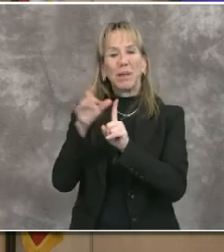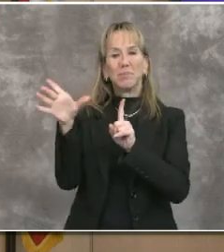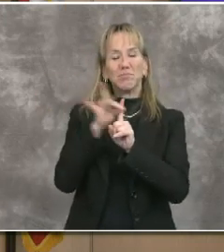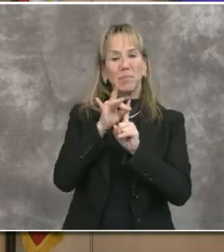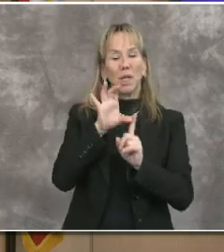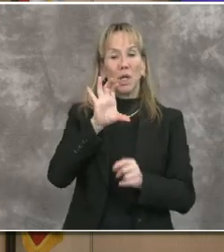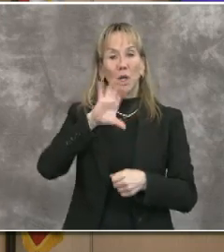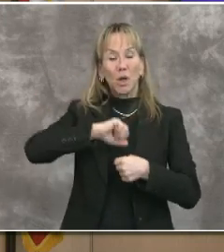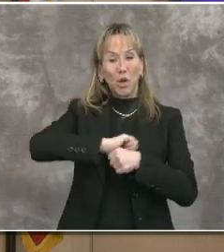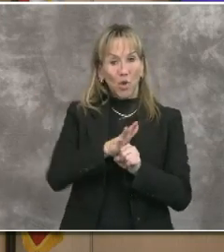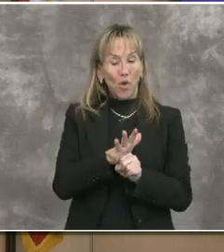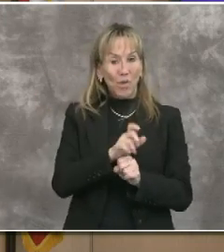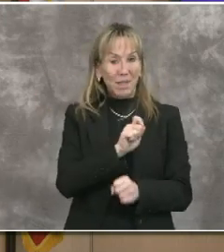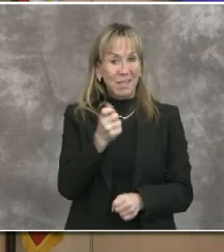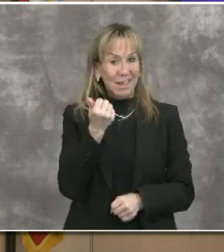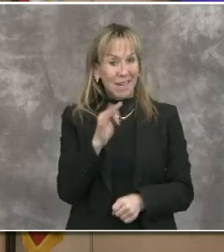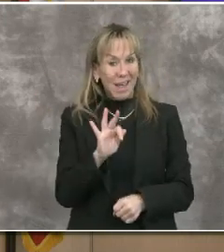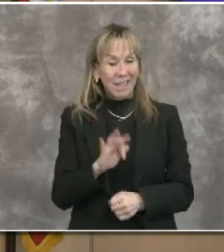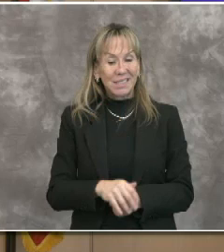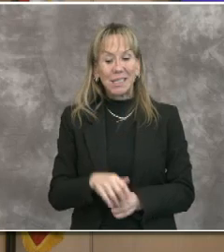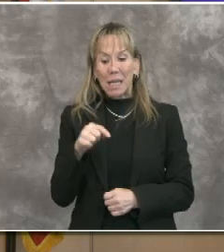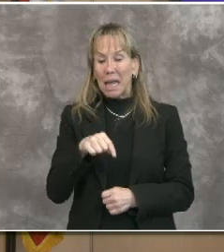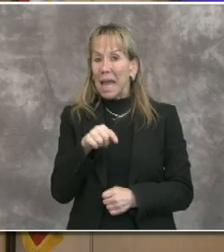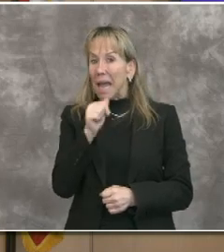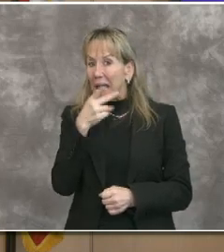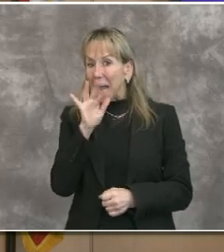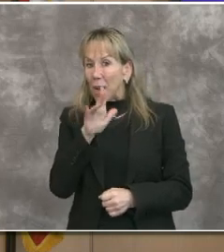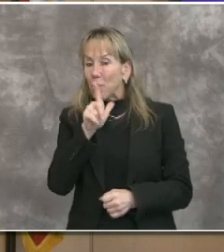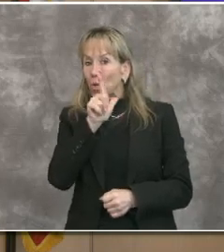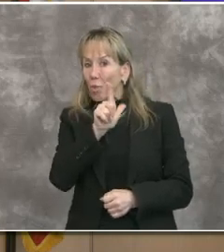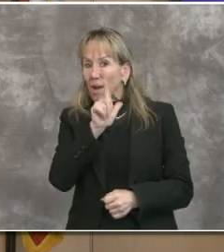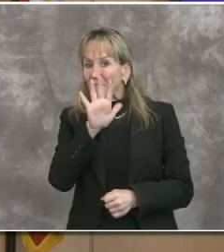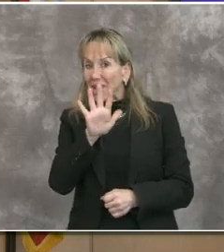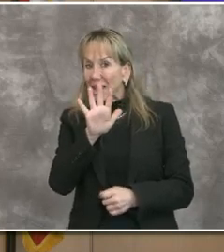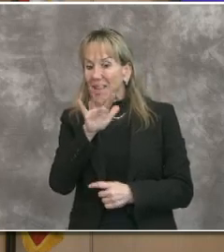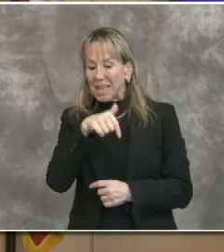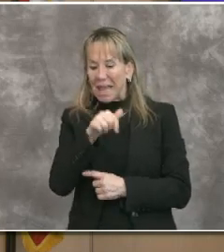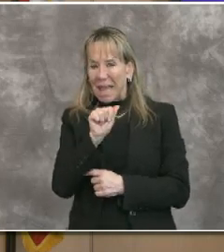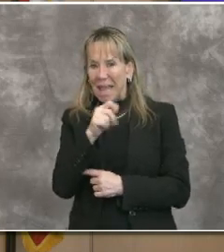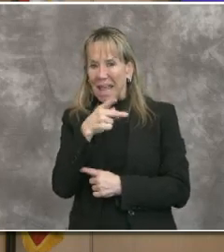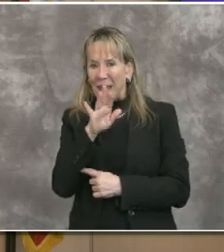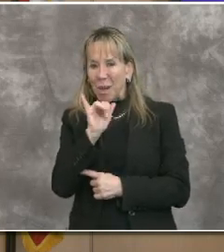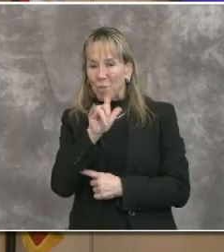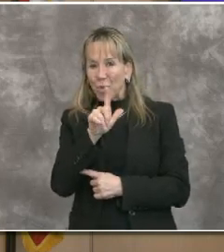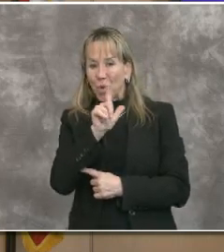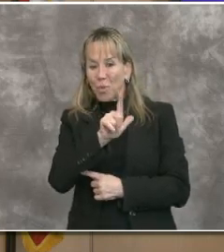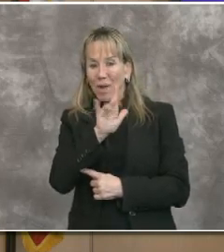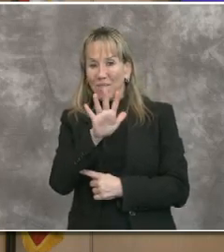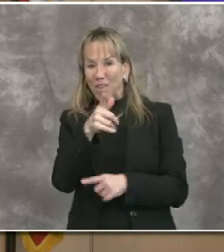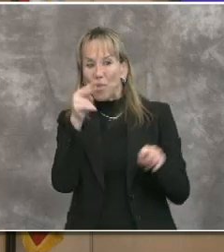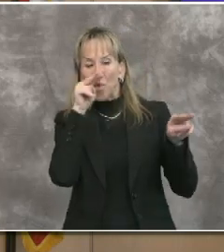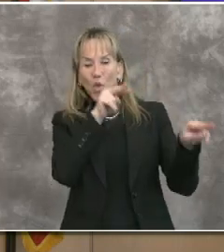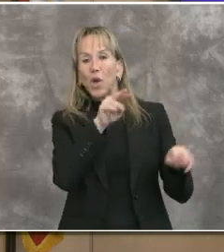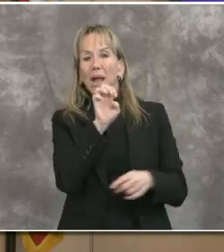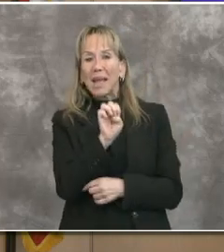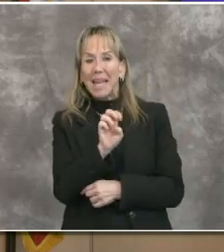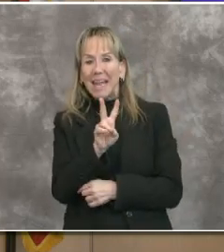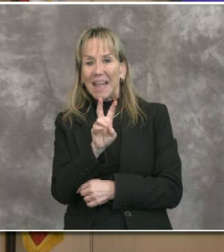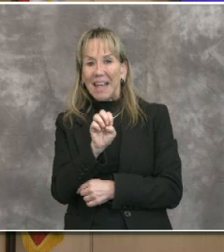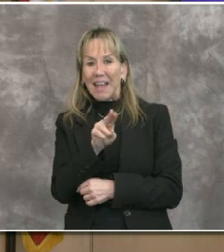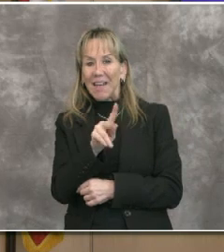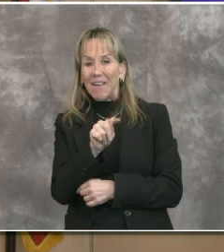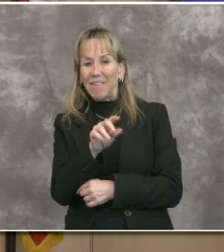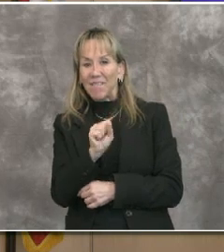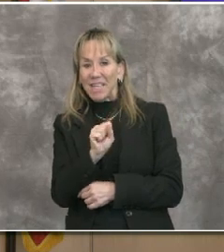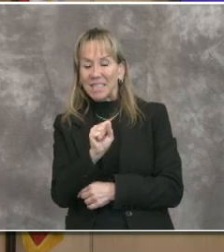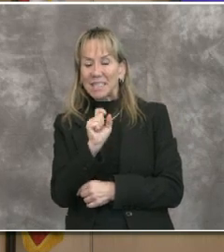will be coming this weekend on April 25th, and you can find out more about it at events.com. Bill Walton